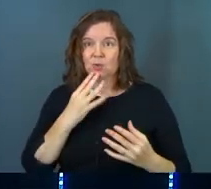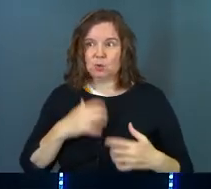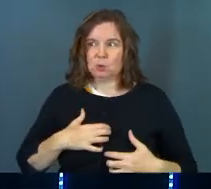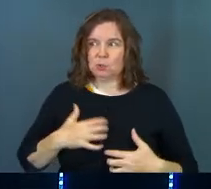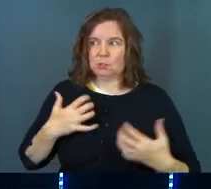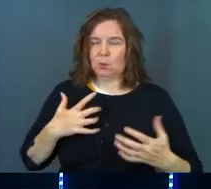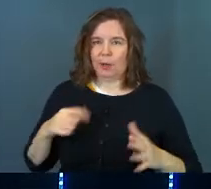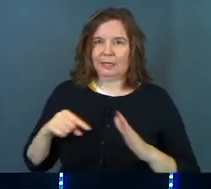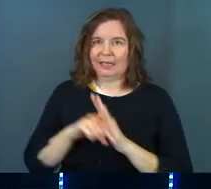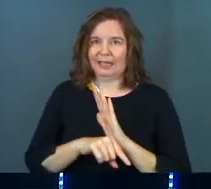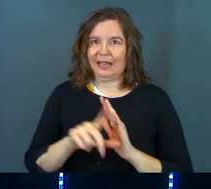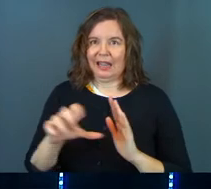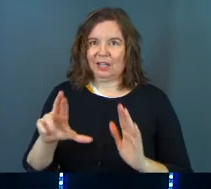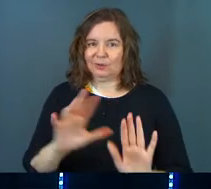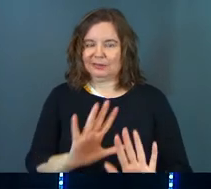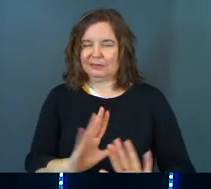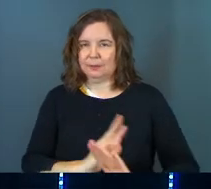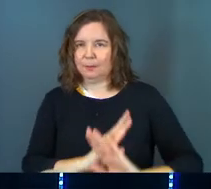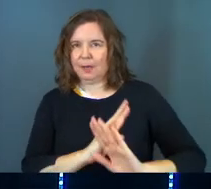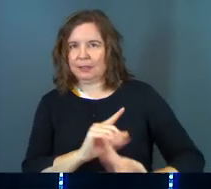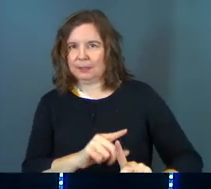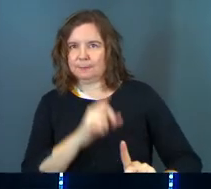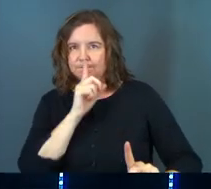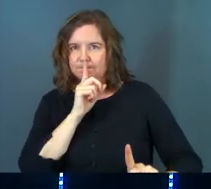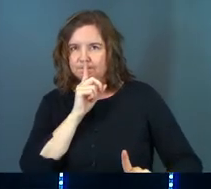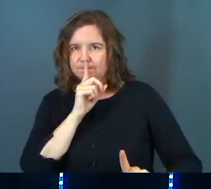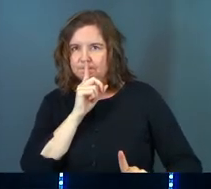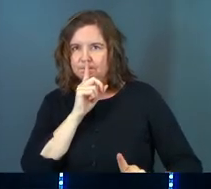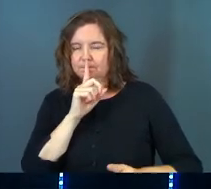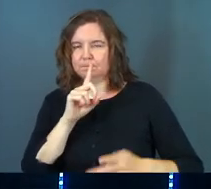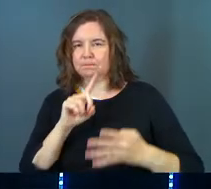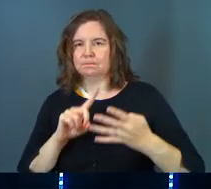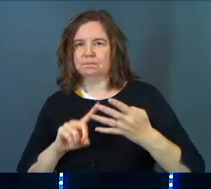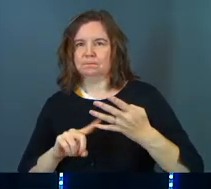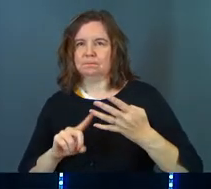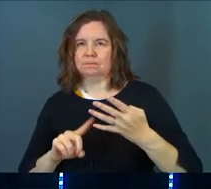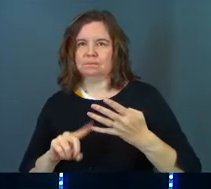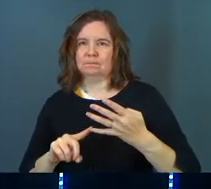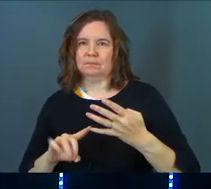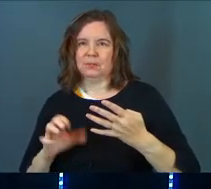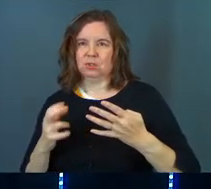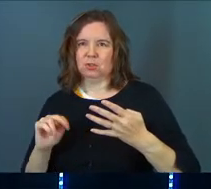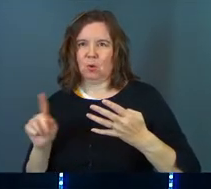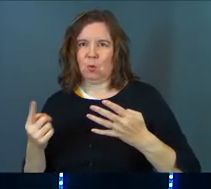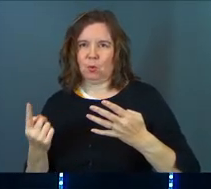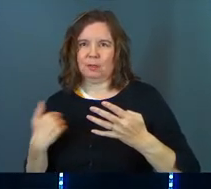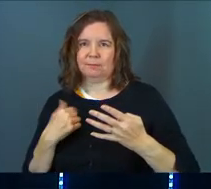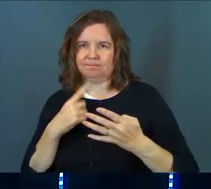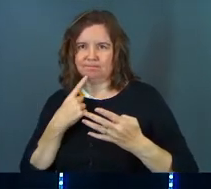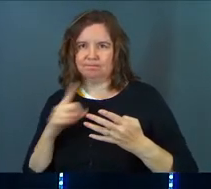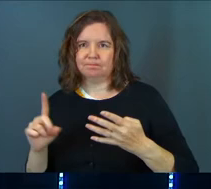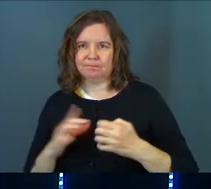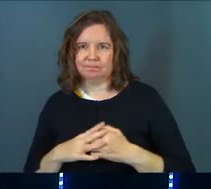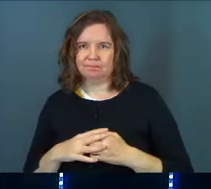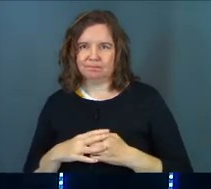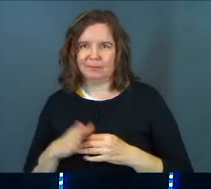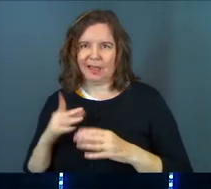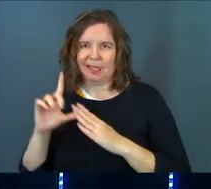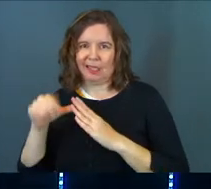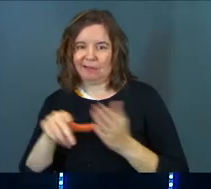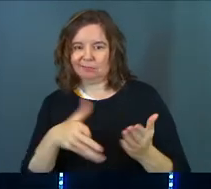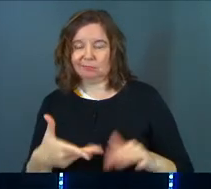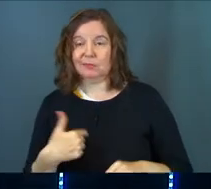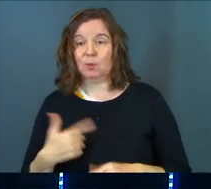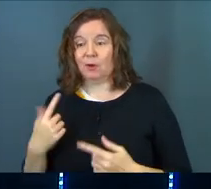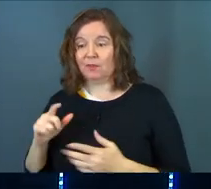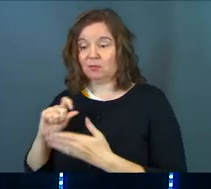Jews up to want to go and kill Lazarus. So it was just word of mouth. And it was very hush-hush. And